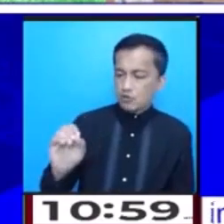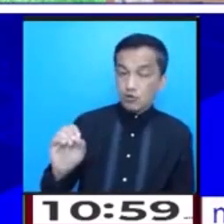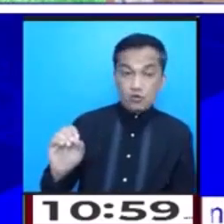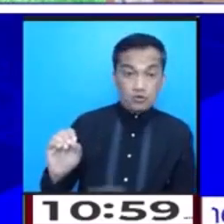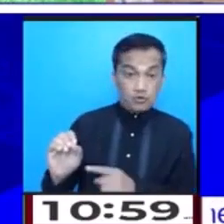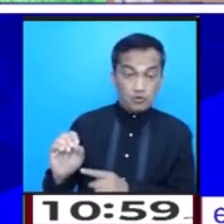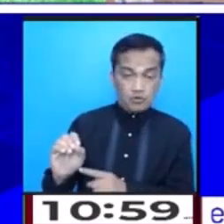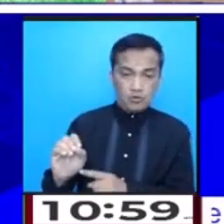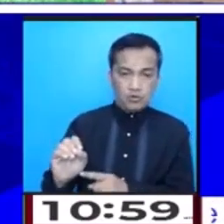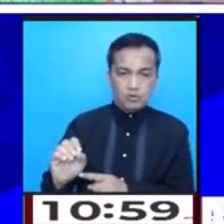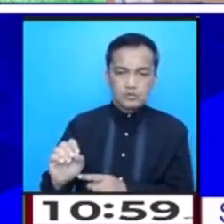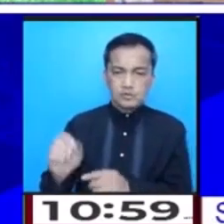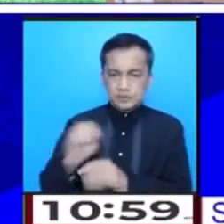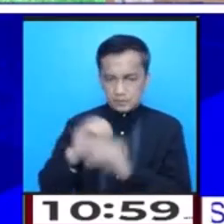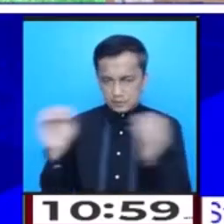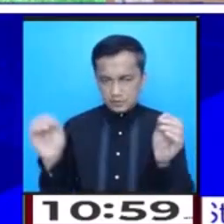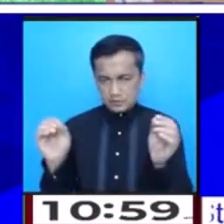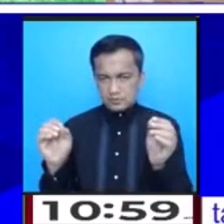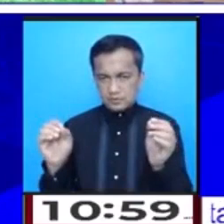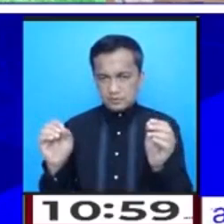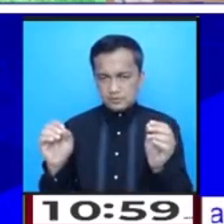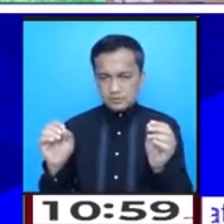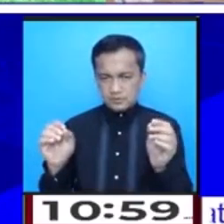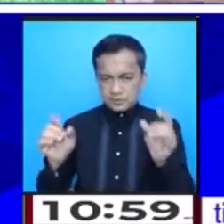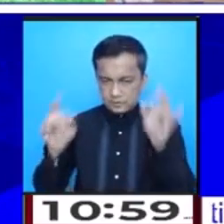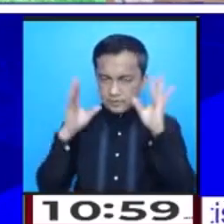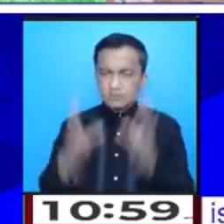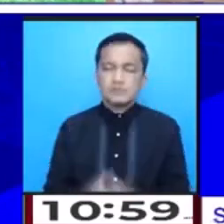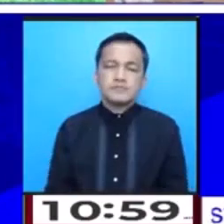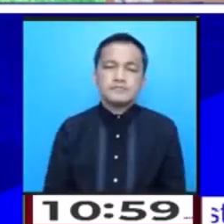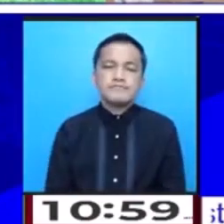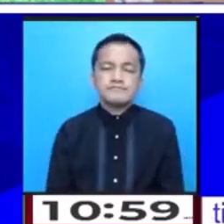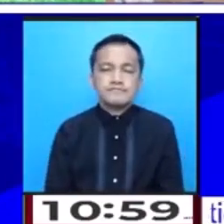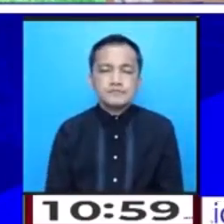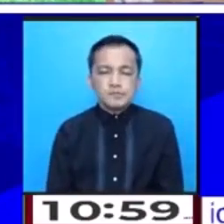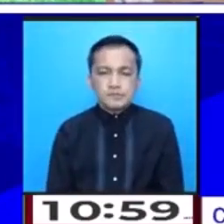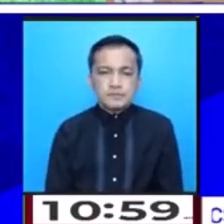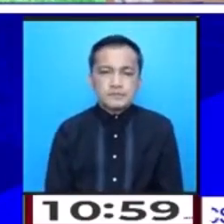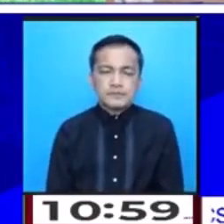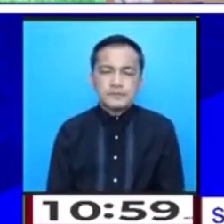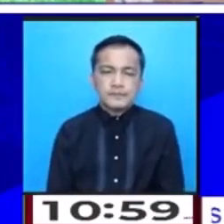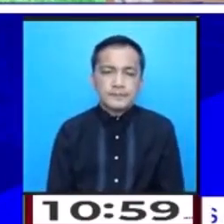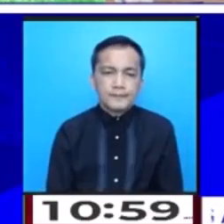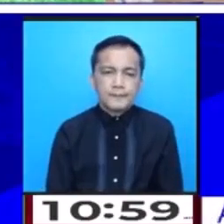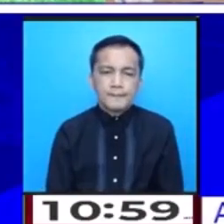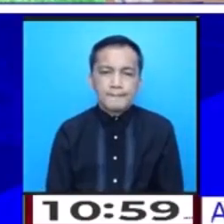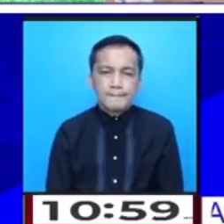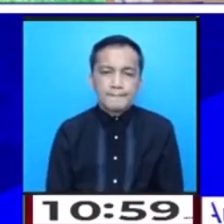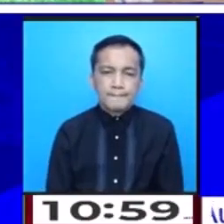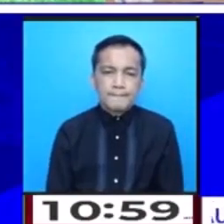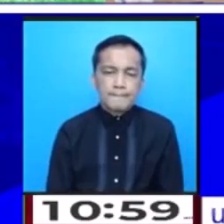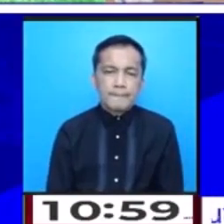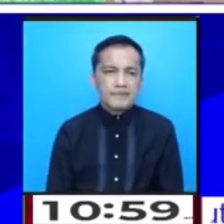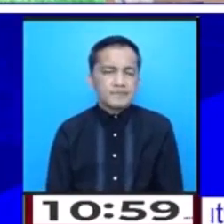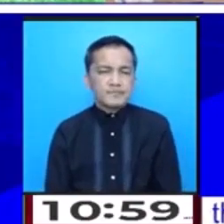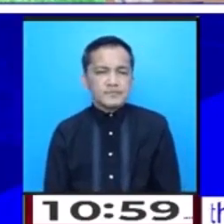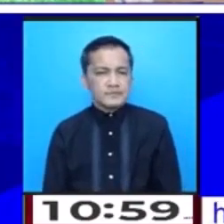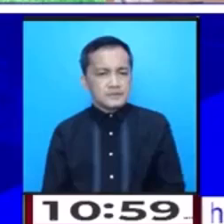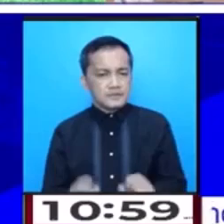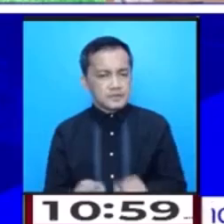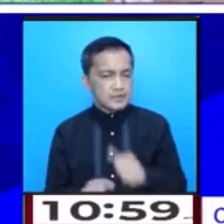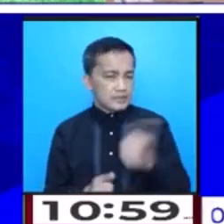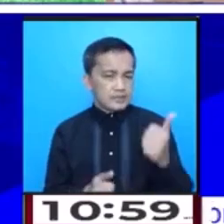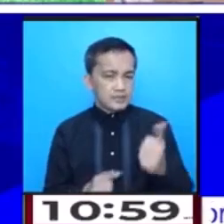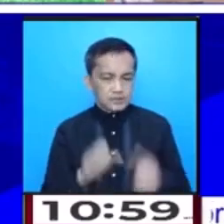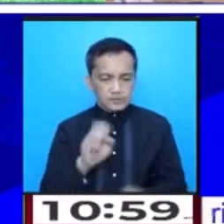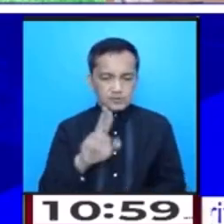pronounced threat risk. But there are other also potential supply